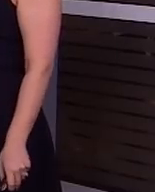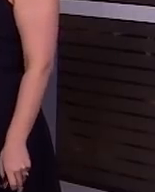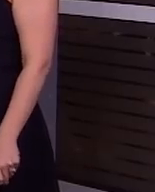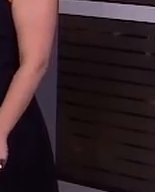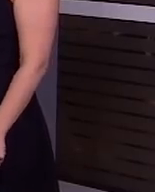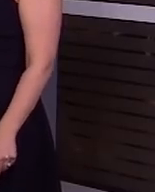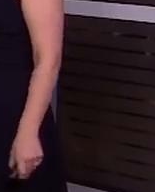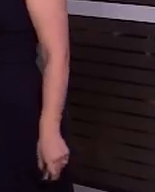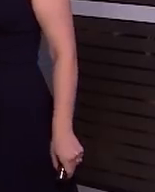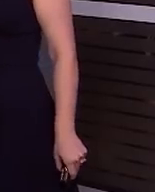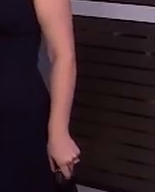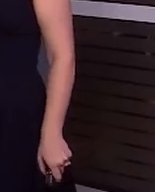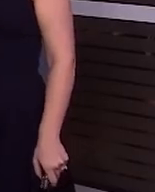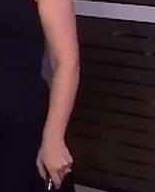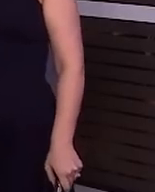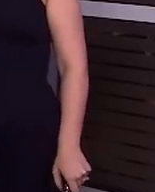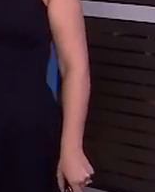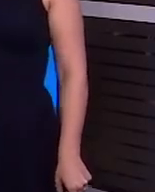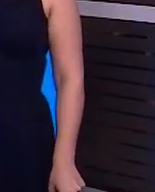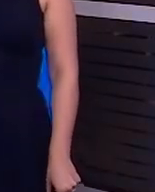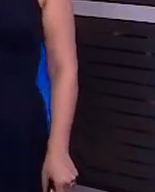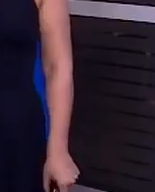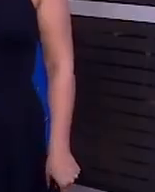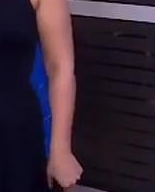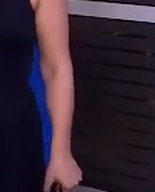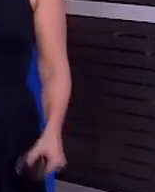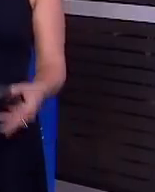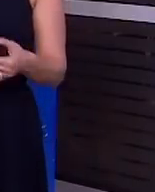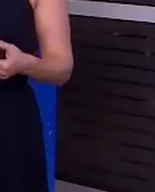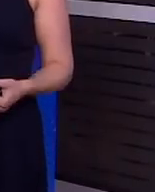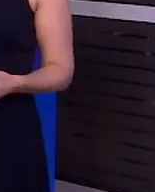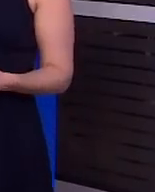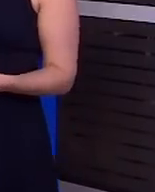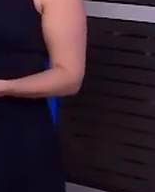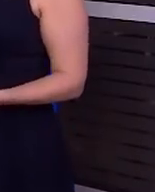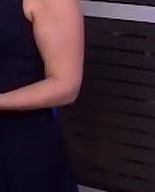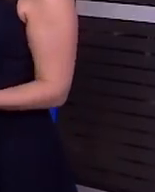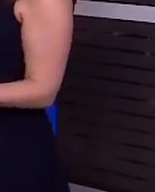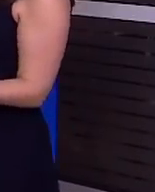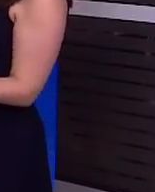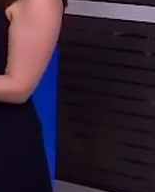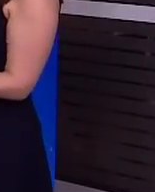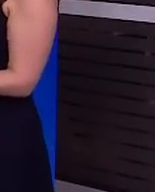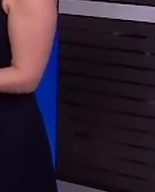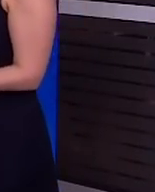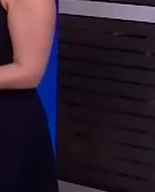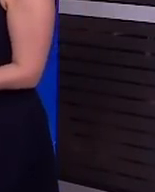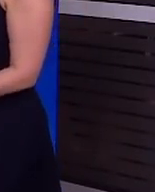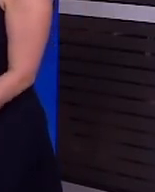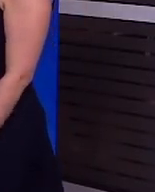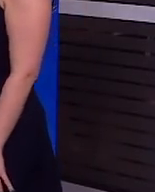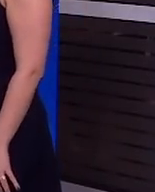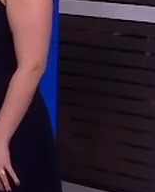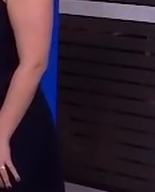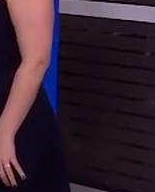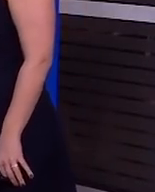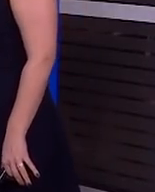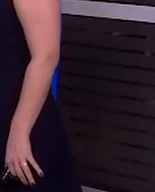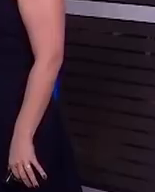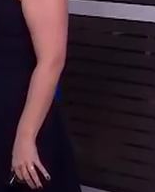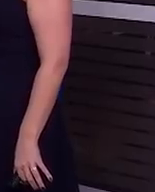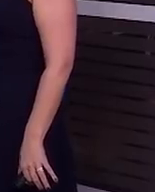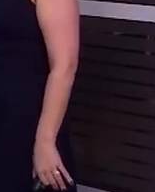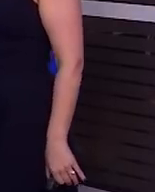at this hour, and this evening, wind gusts up to 35 miles per hour are not out of the question, so it will be staying gusty this evening as temperatures